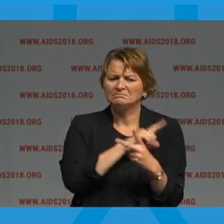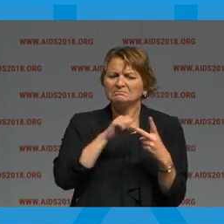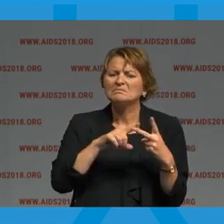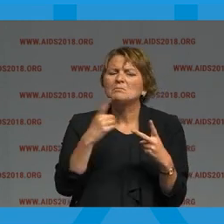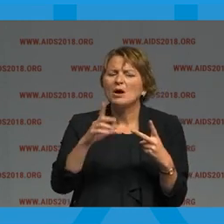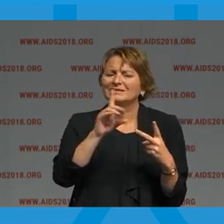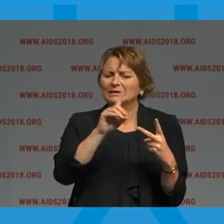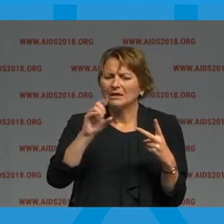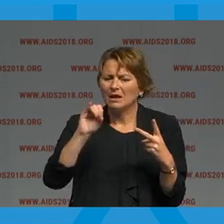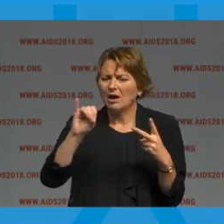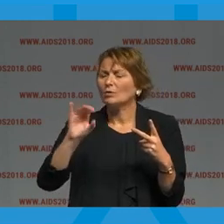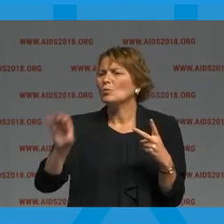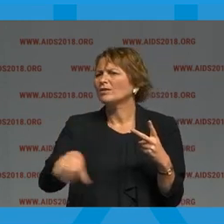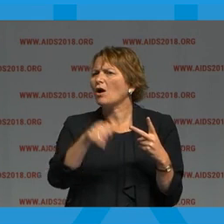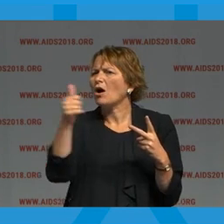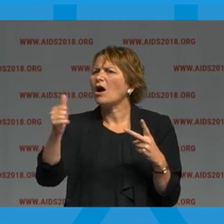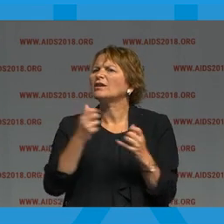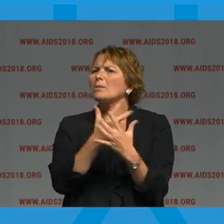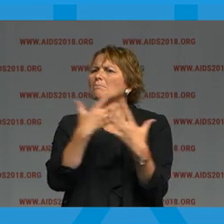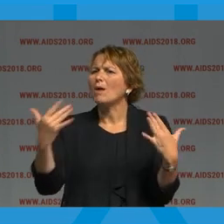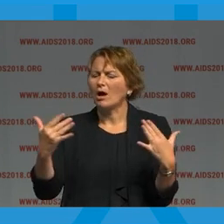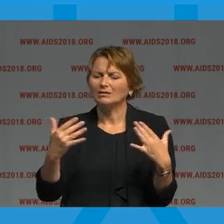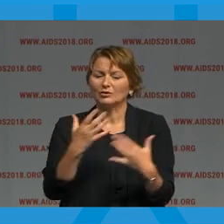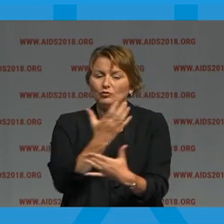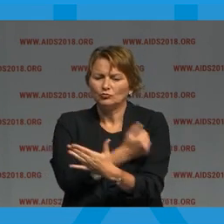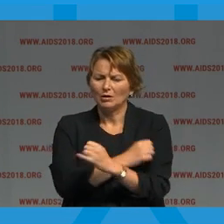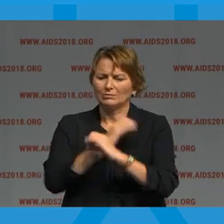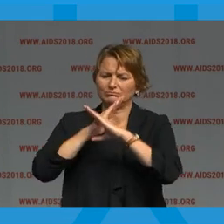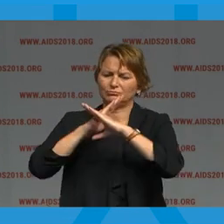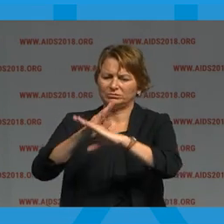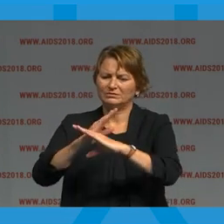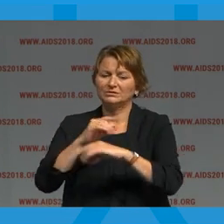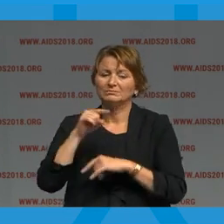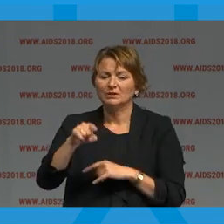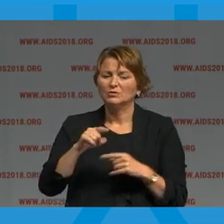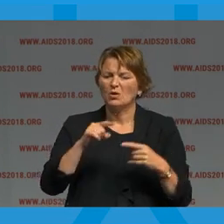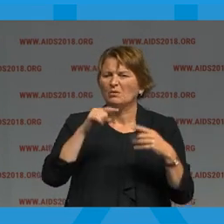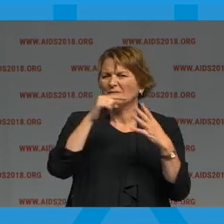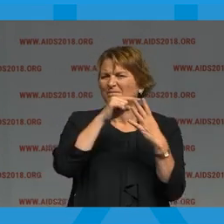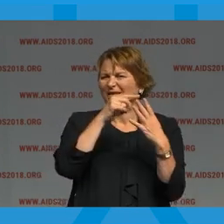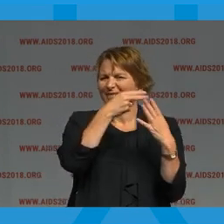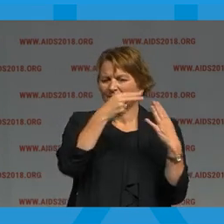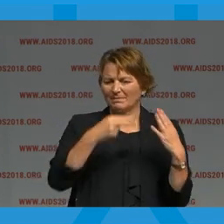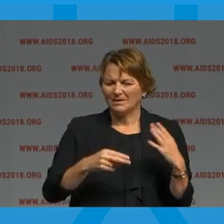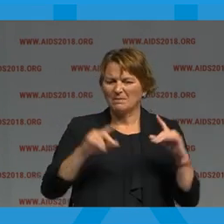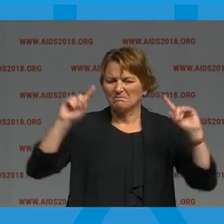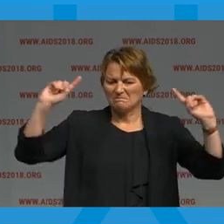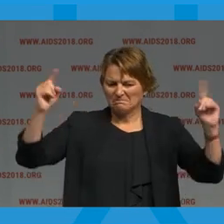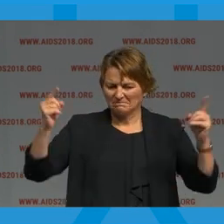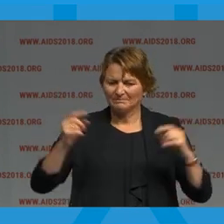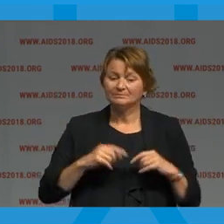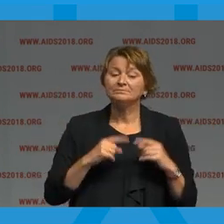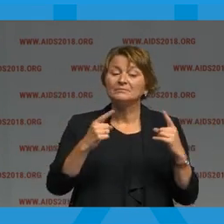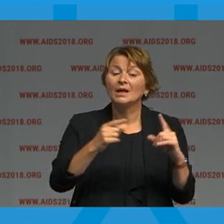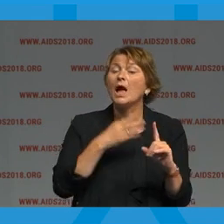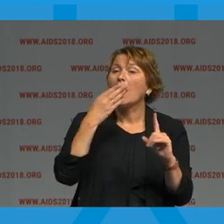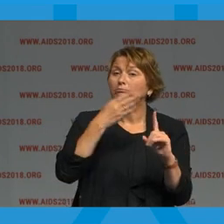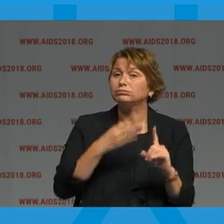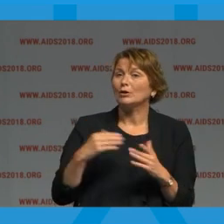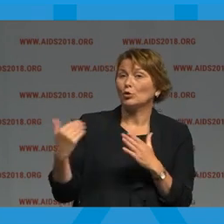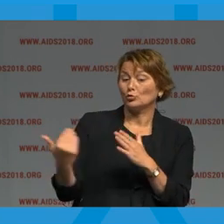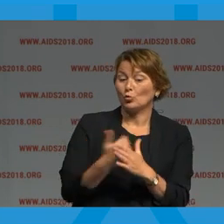with the multi-drug resistant TB drug regimens, namely bedaquiline, delaminate, and so on? What would be the efficacy of the